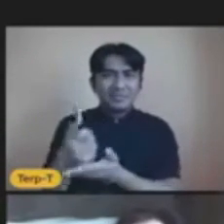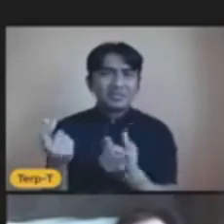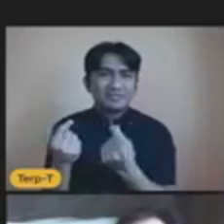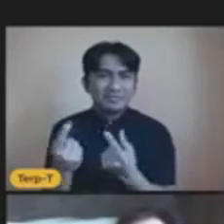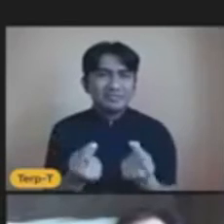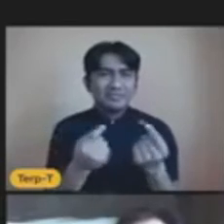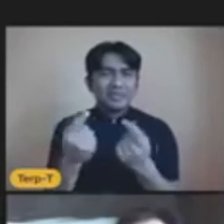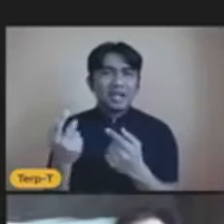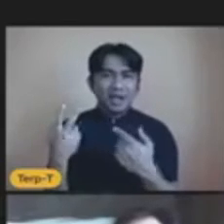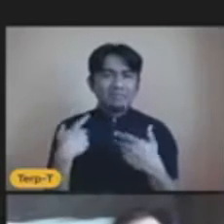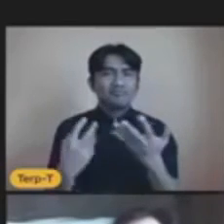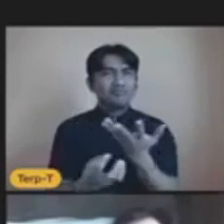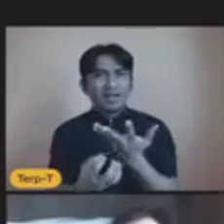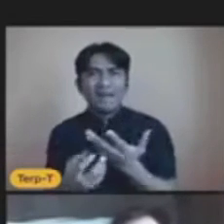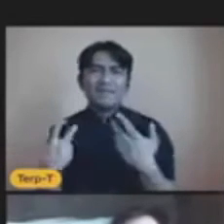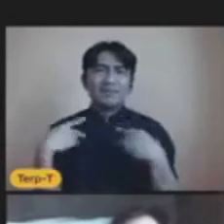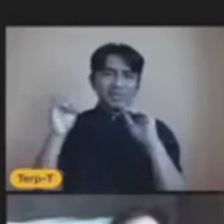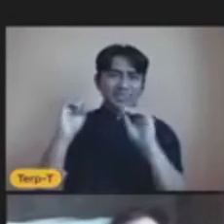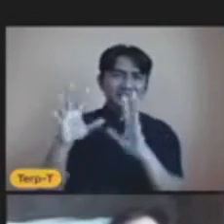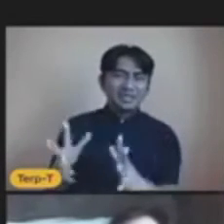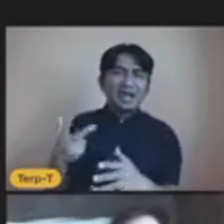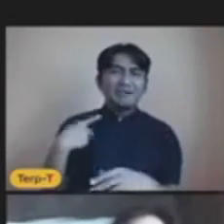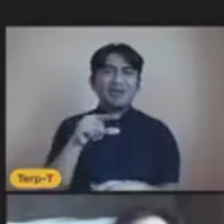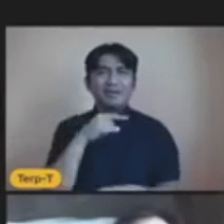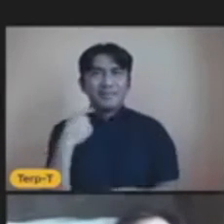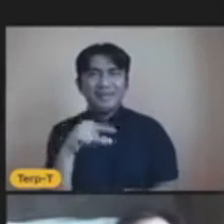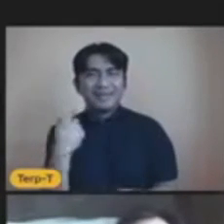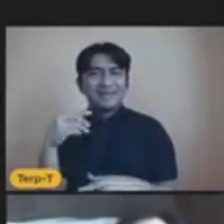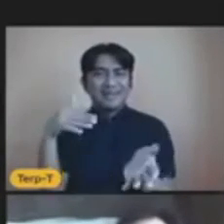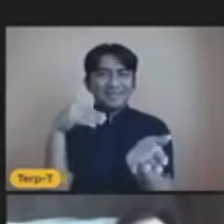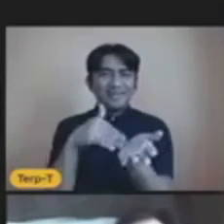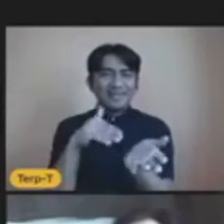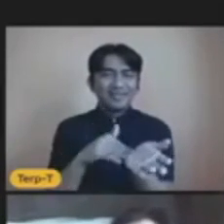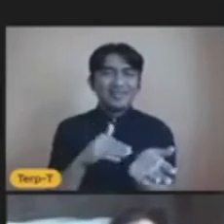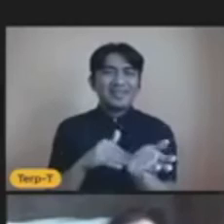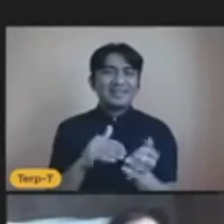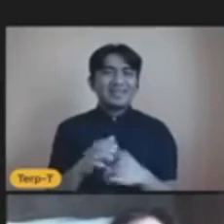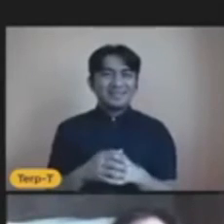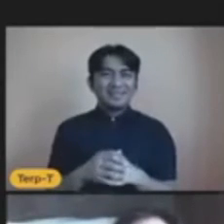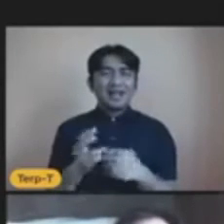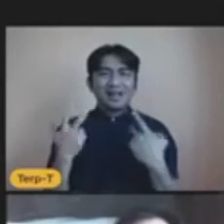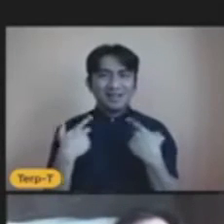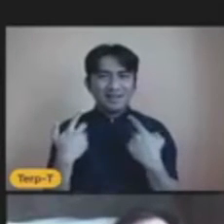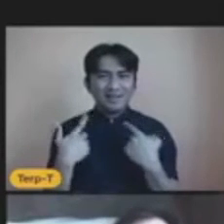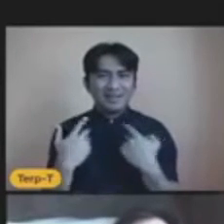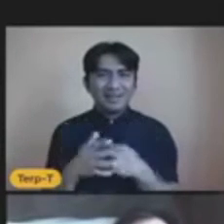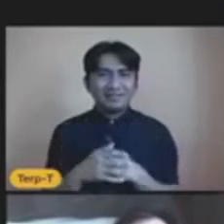may cook, may teacher, may pare, may doctor, may fireman.